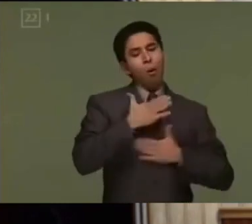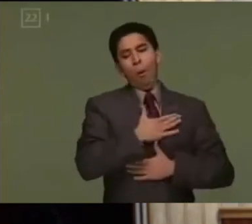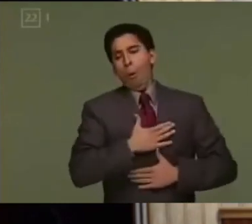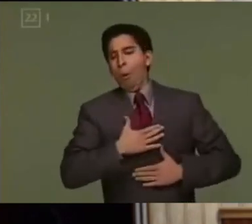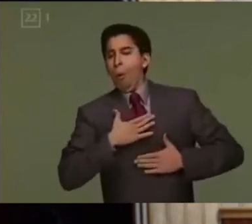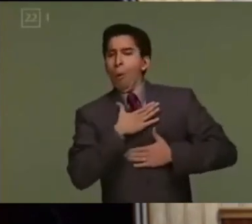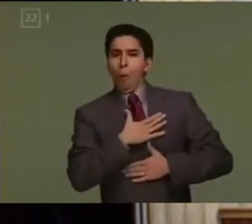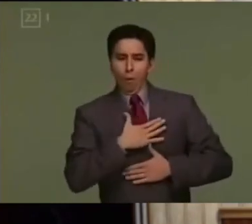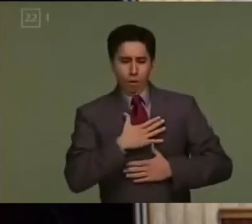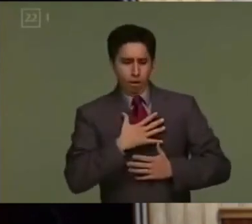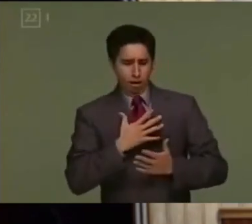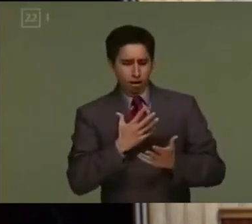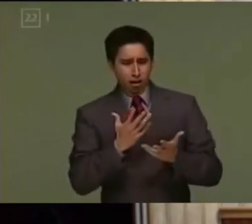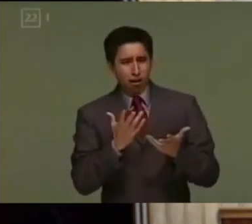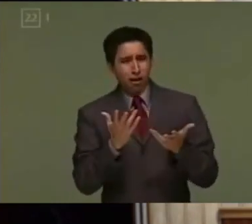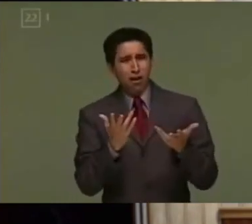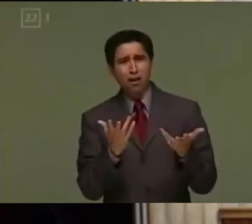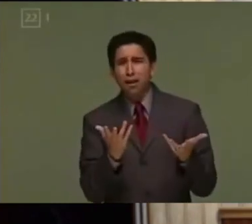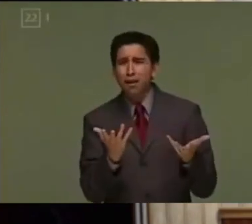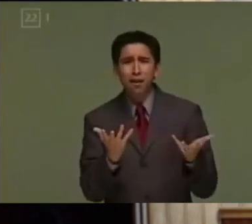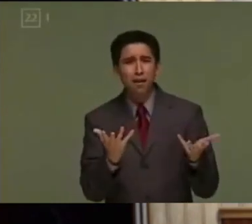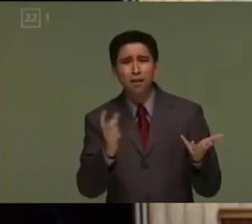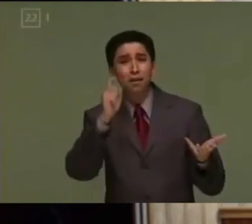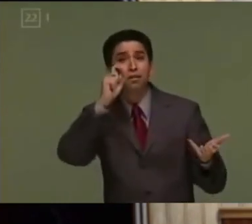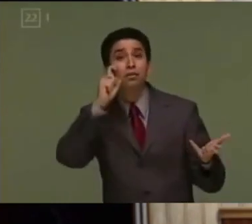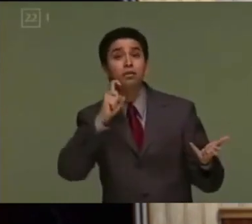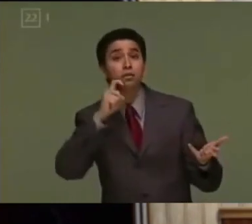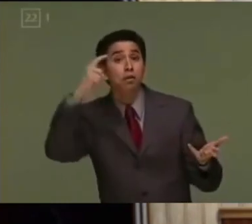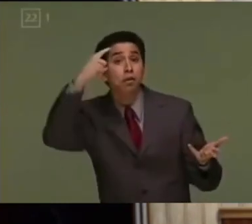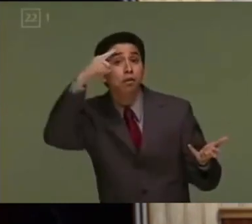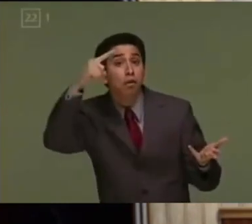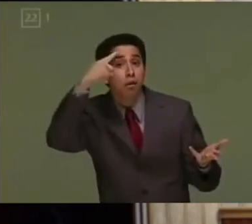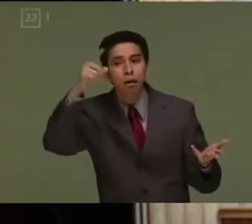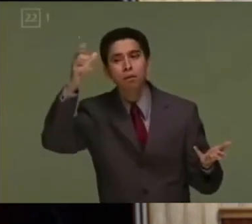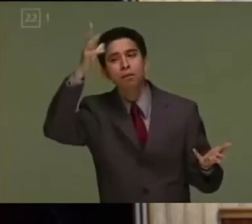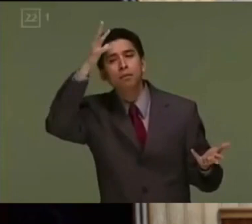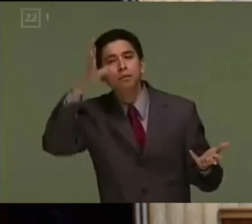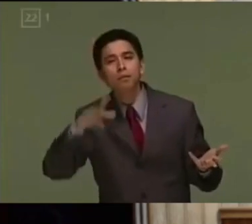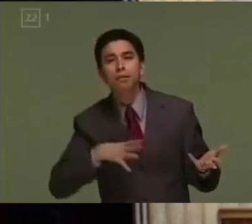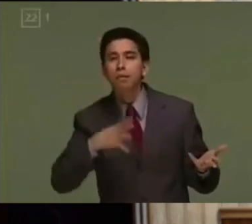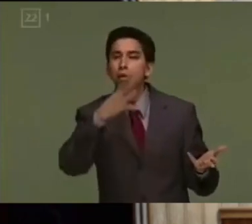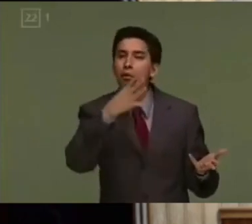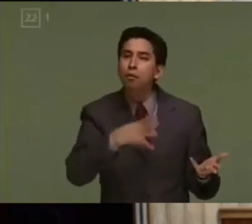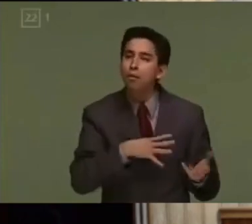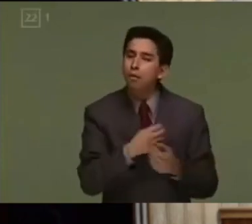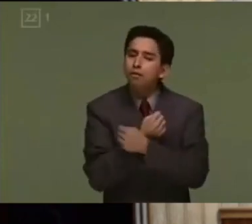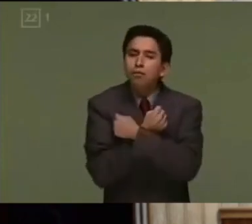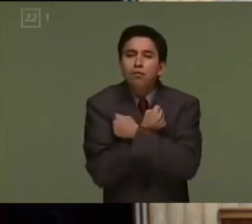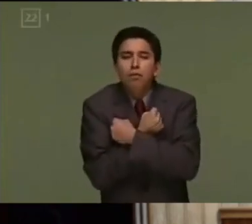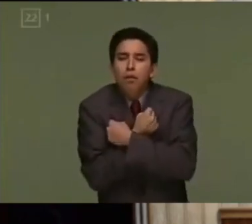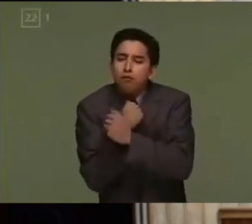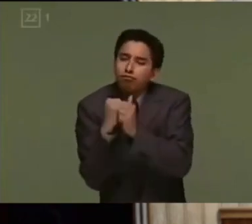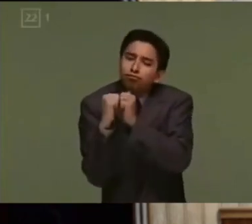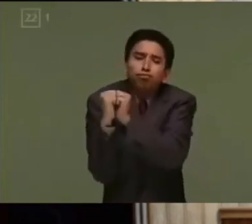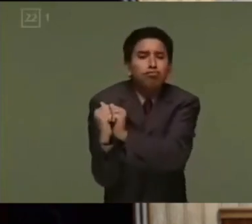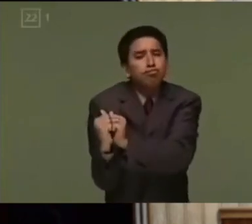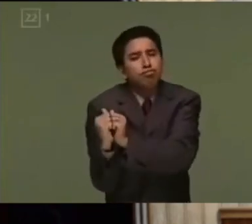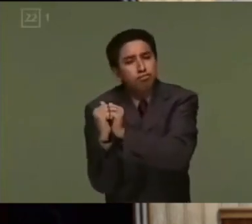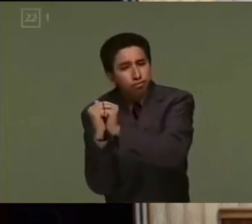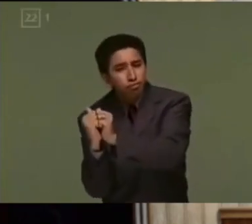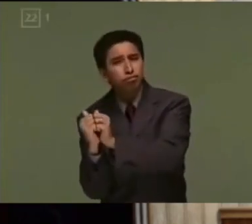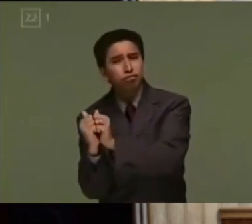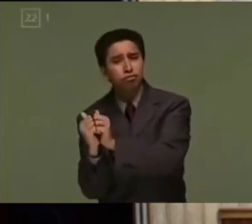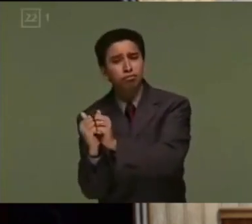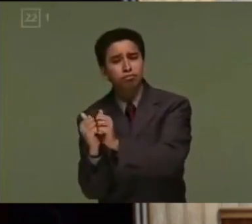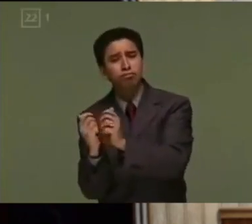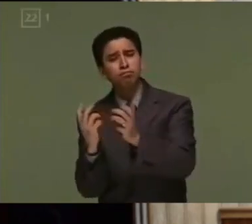you a cannibal? You're a dipstick. Don't write me again, you dipstick, apostate. You are a true moron, and you got